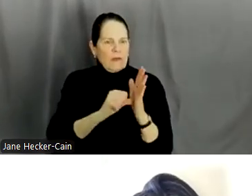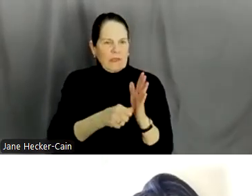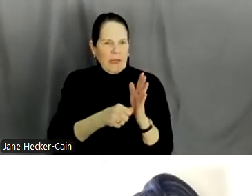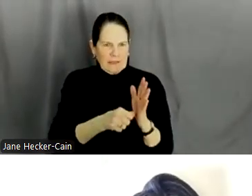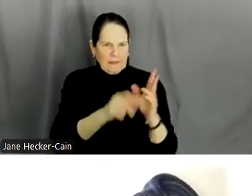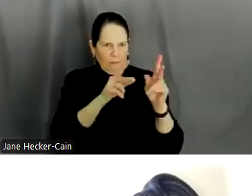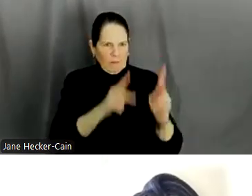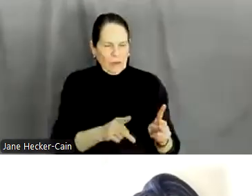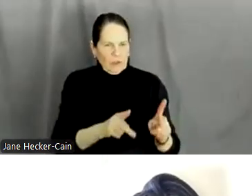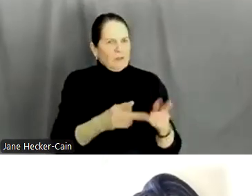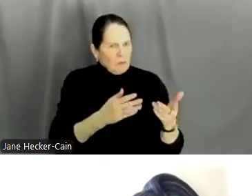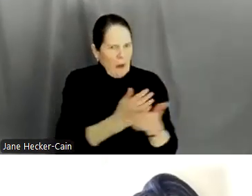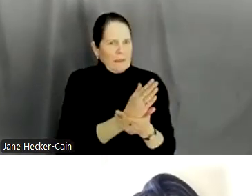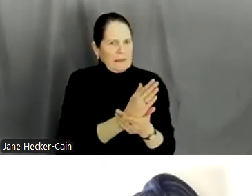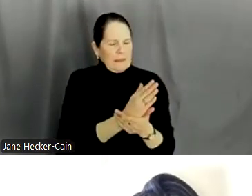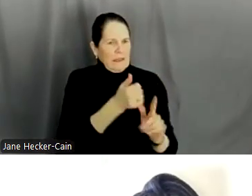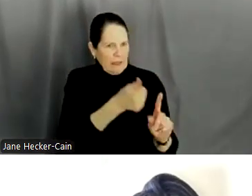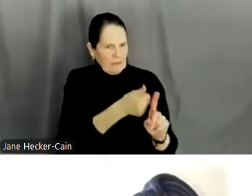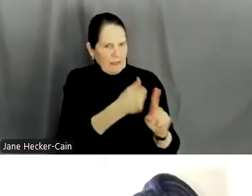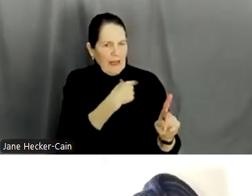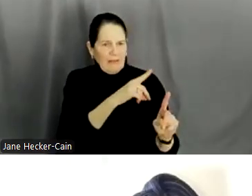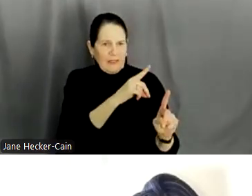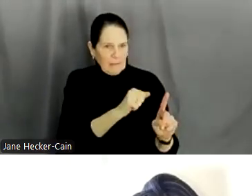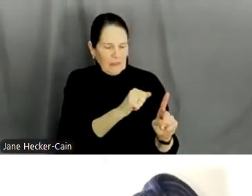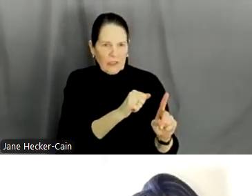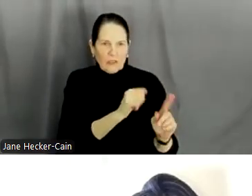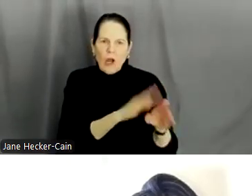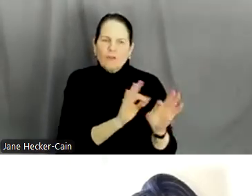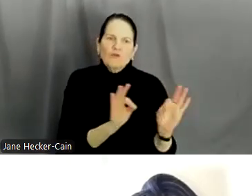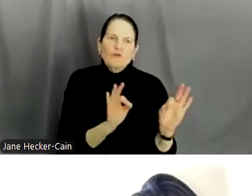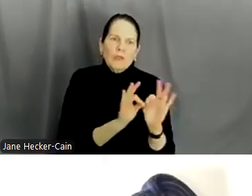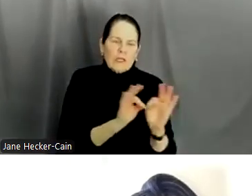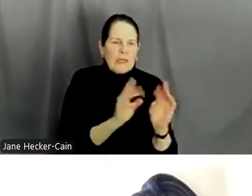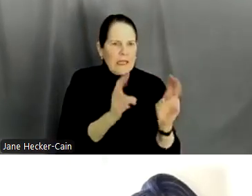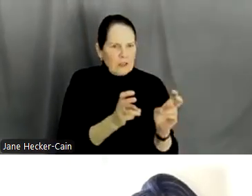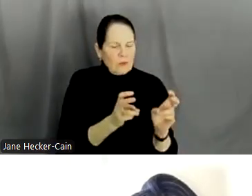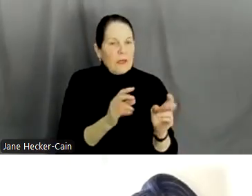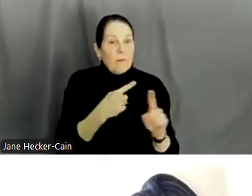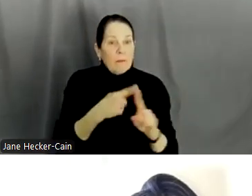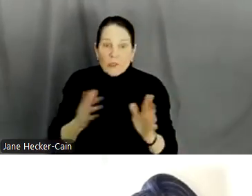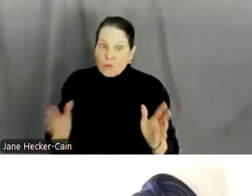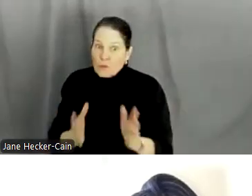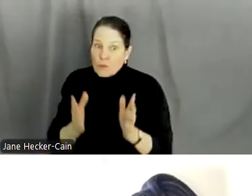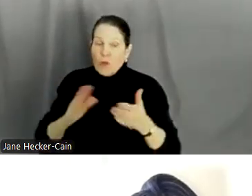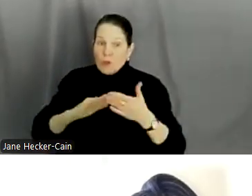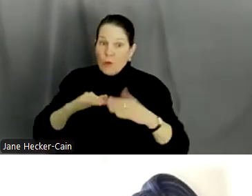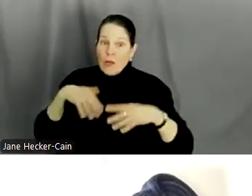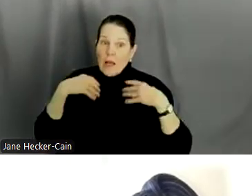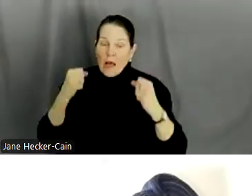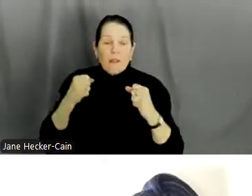persons with disability on critical issues and promote community health through community-based